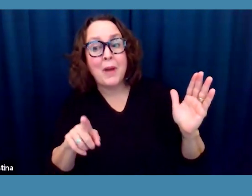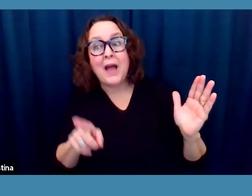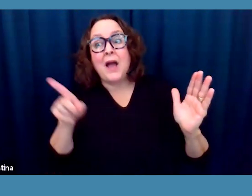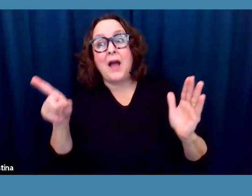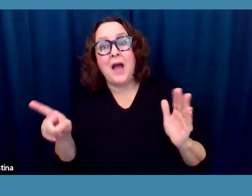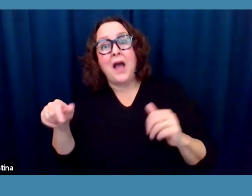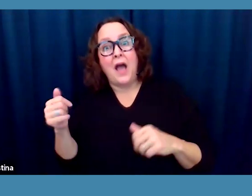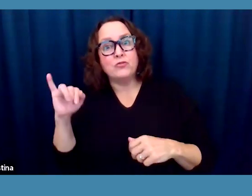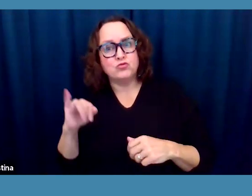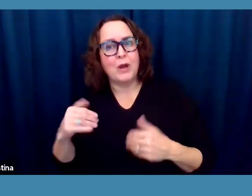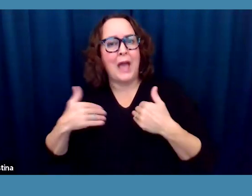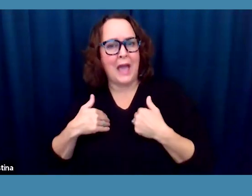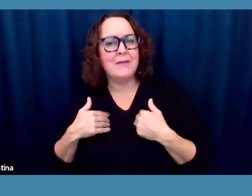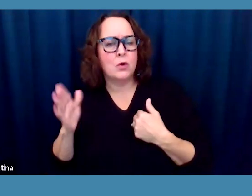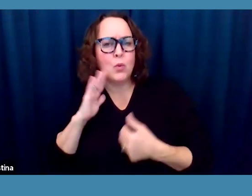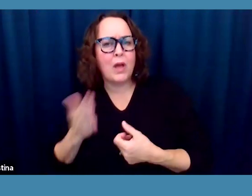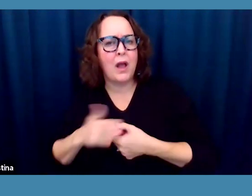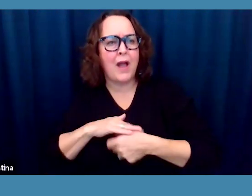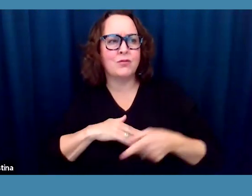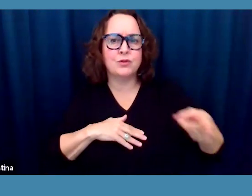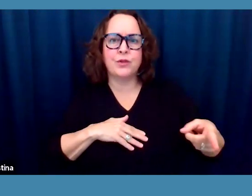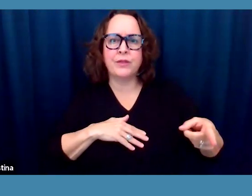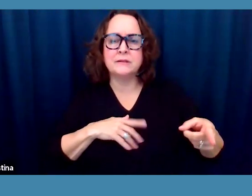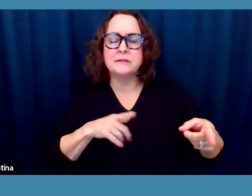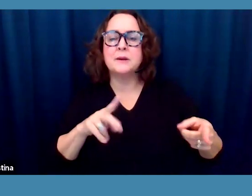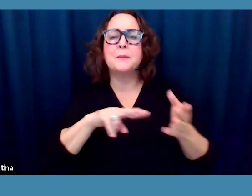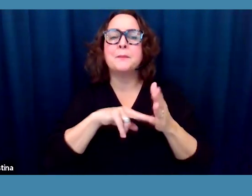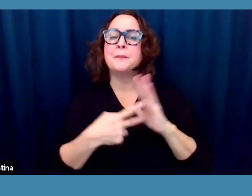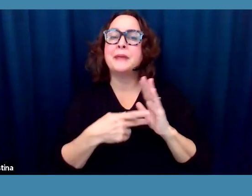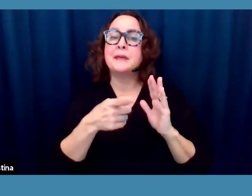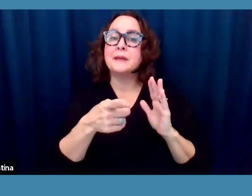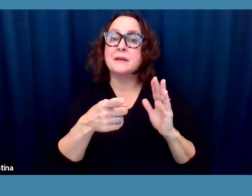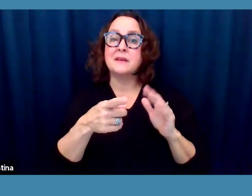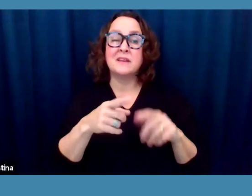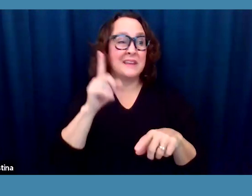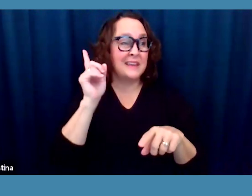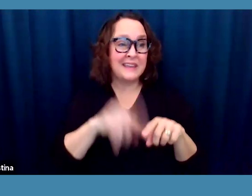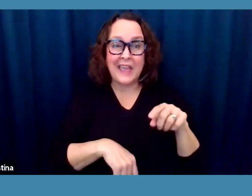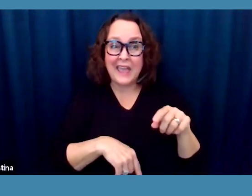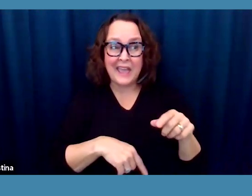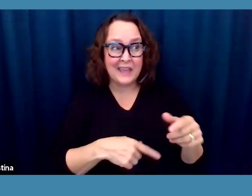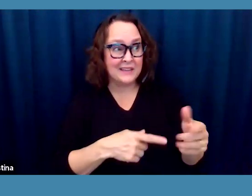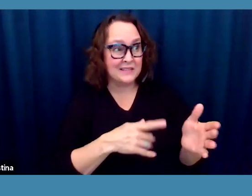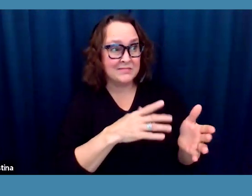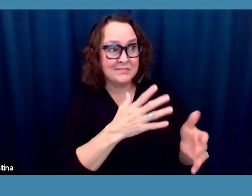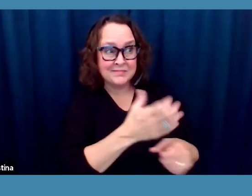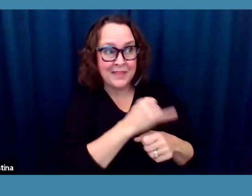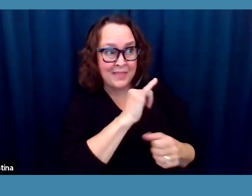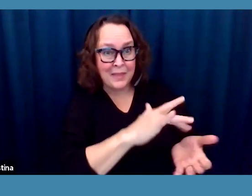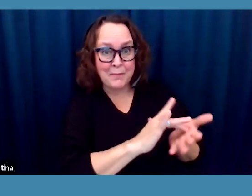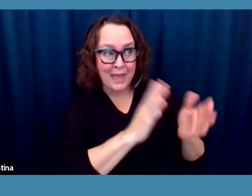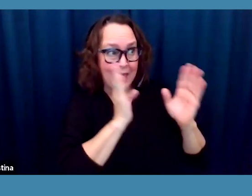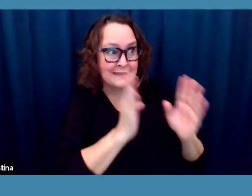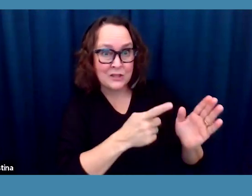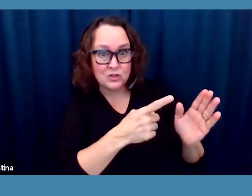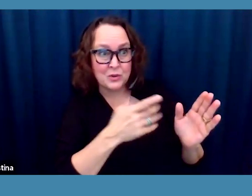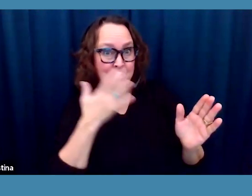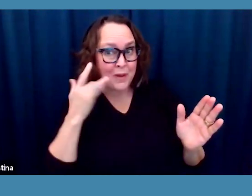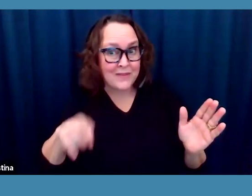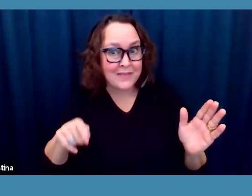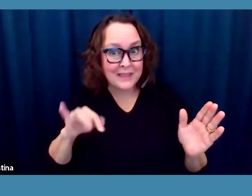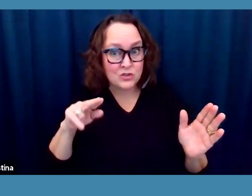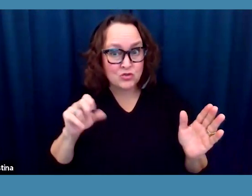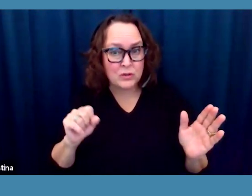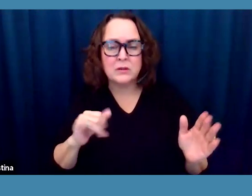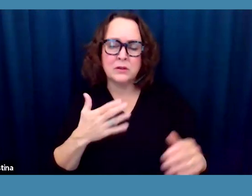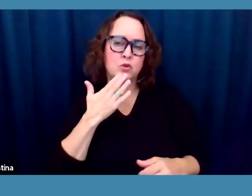it. So if you are completely unable to access the service because of the plan you're on, that is good cause to switch plans at any time